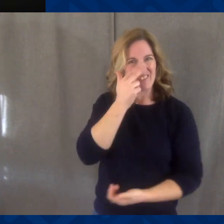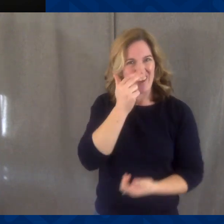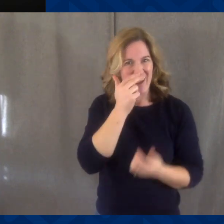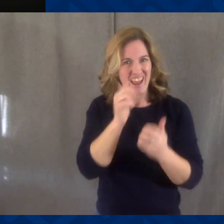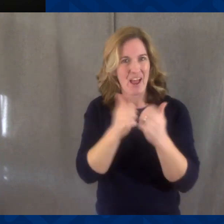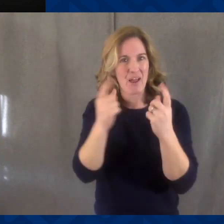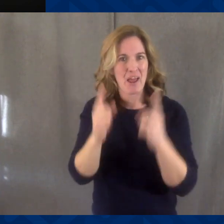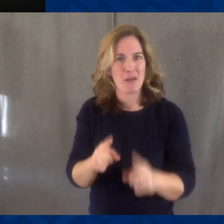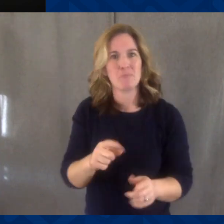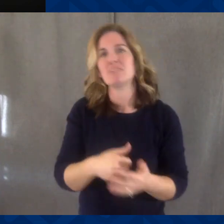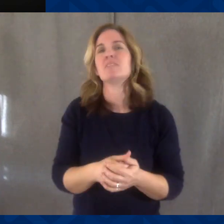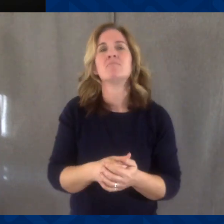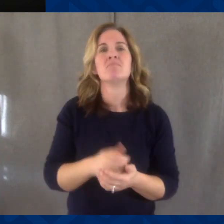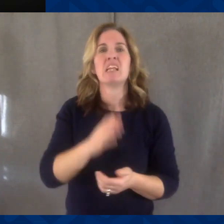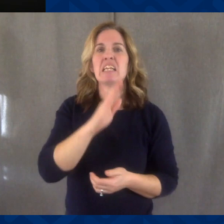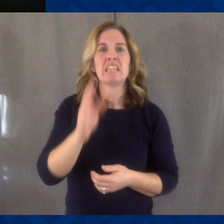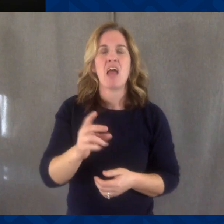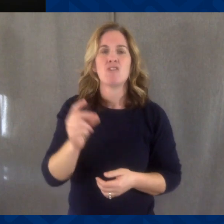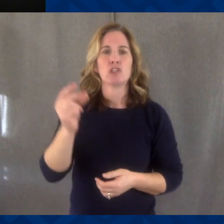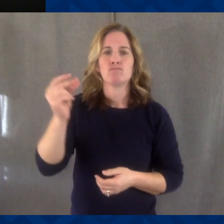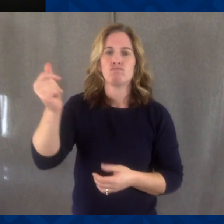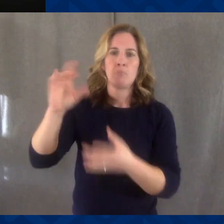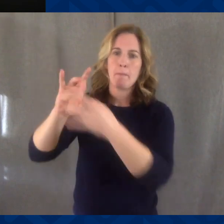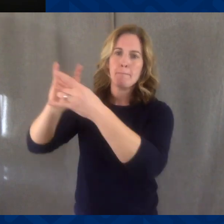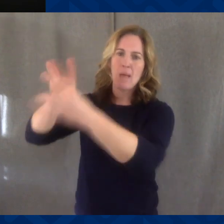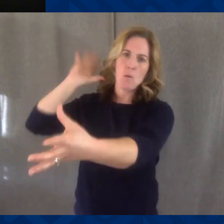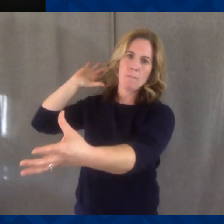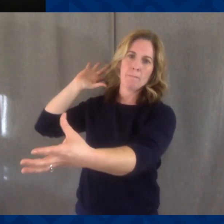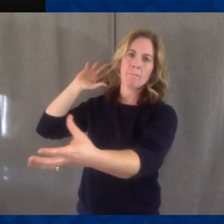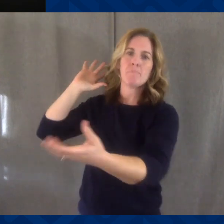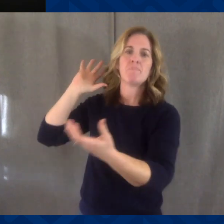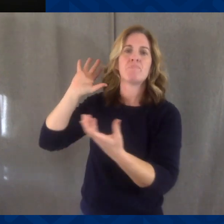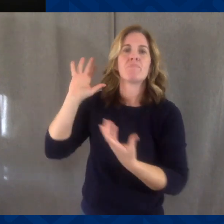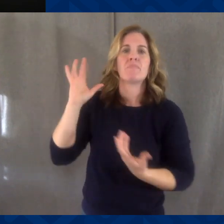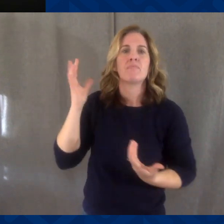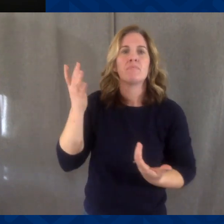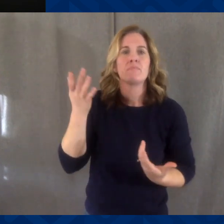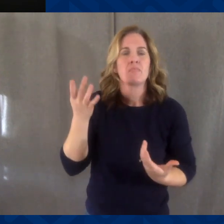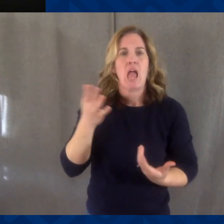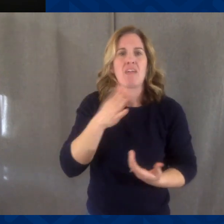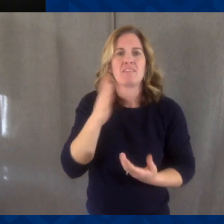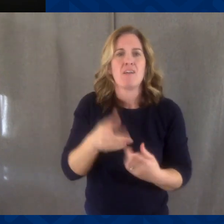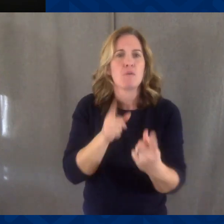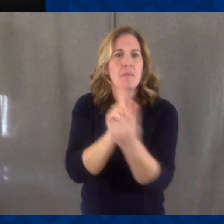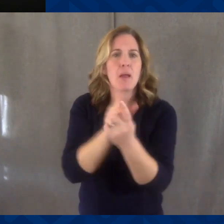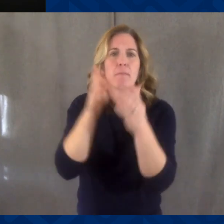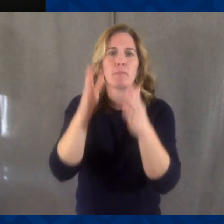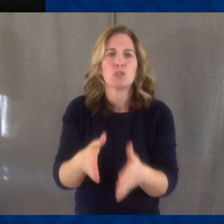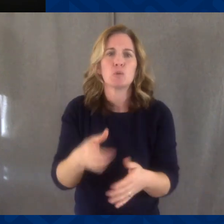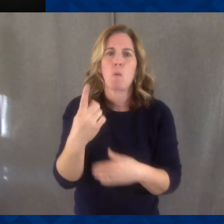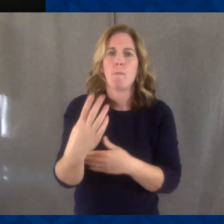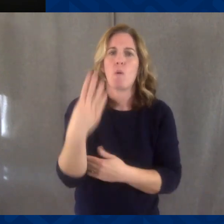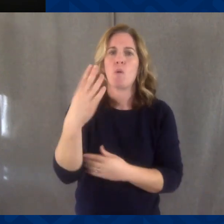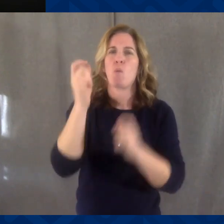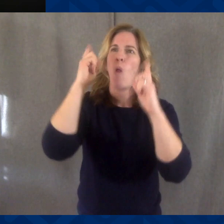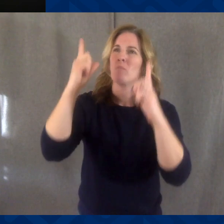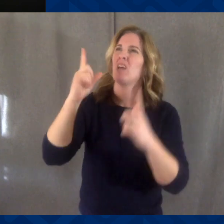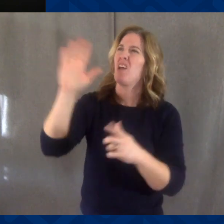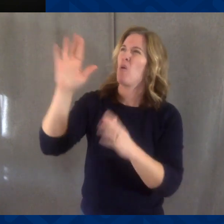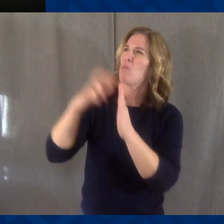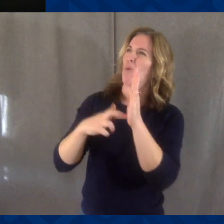It never happens all at once. Never have I encountered the person who woke up one morning and said, "You know what? I'm tired of keeping all these